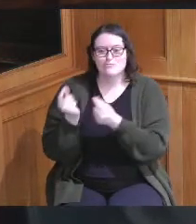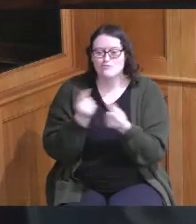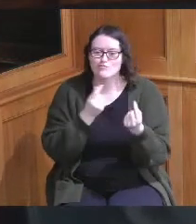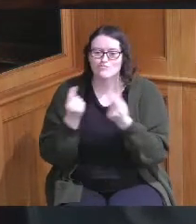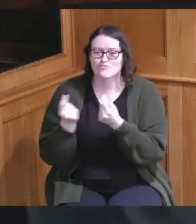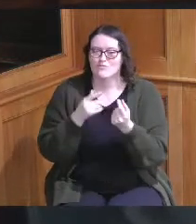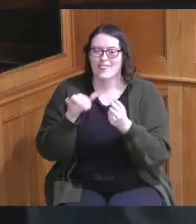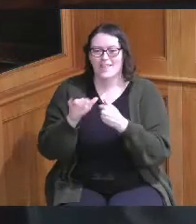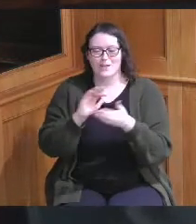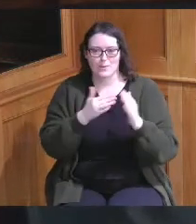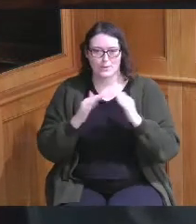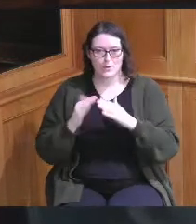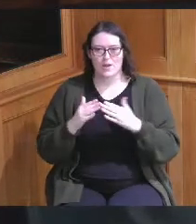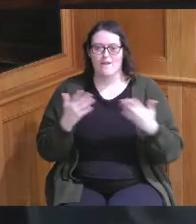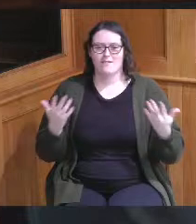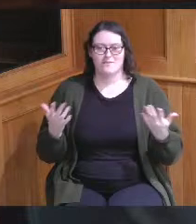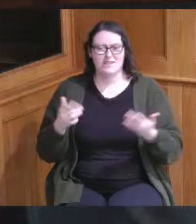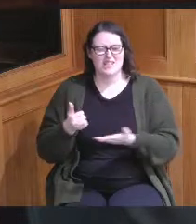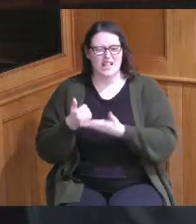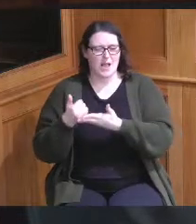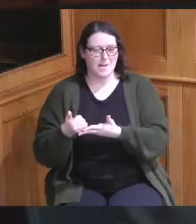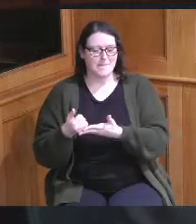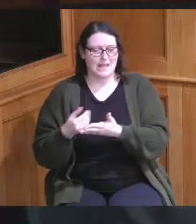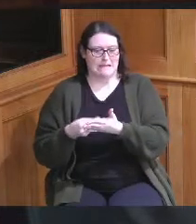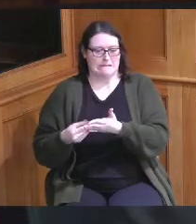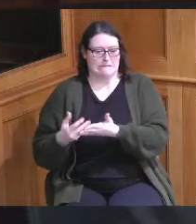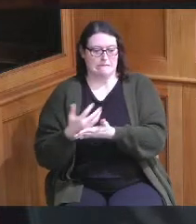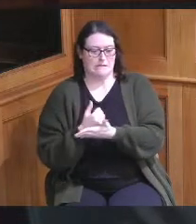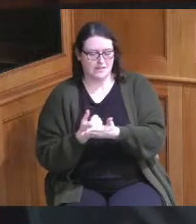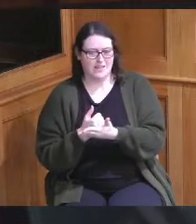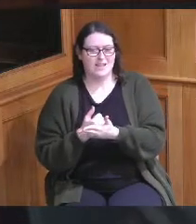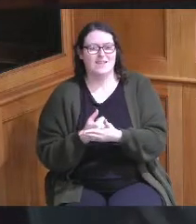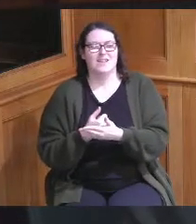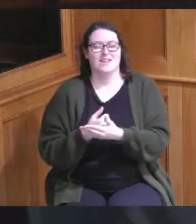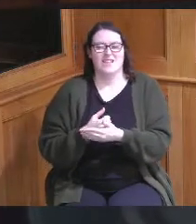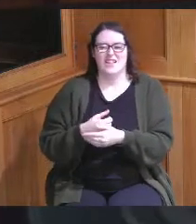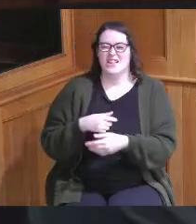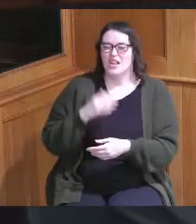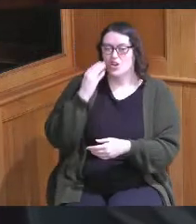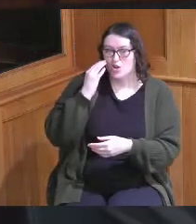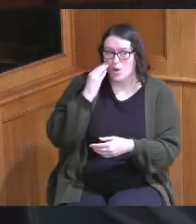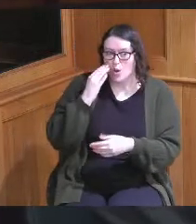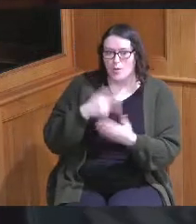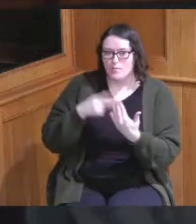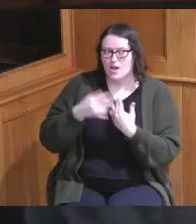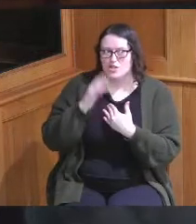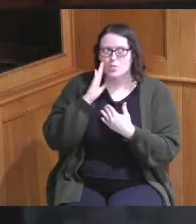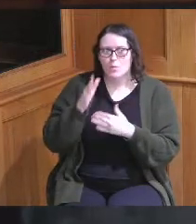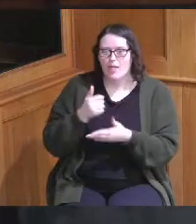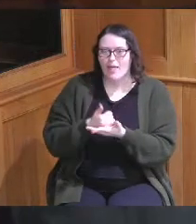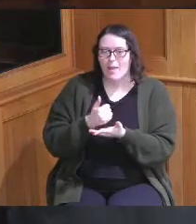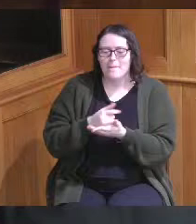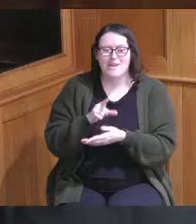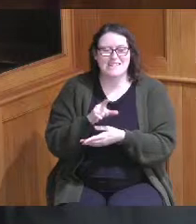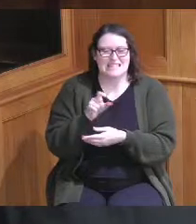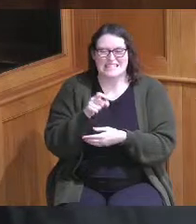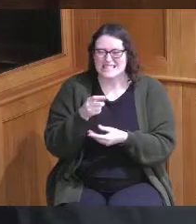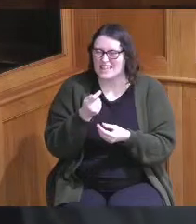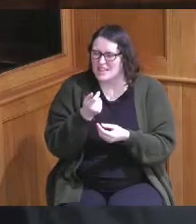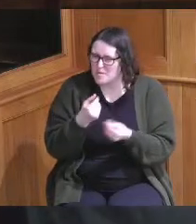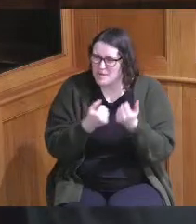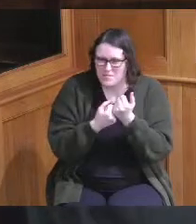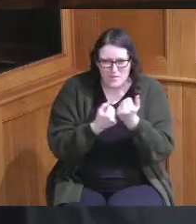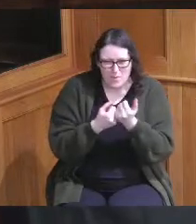these communities to help them fund gap finance some of the projects that they know are going to be catalytic in their neighborhoods. And so